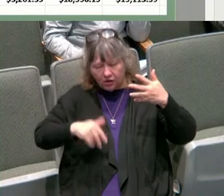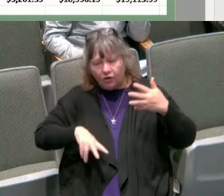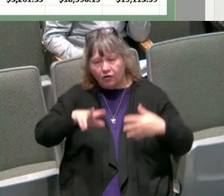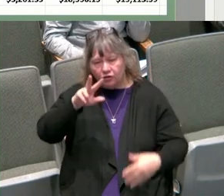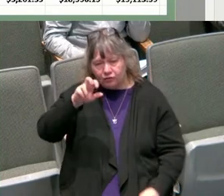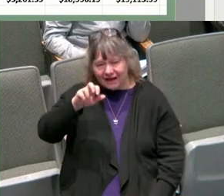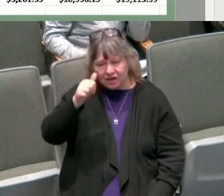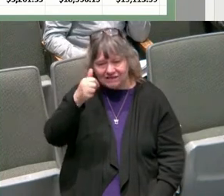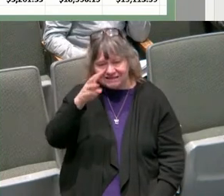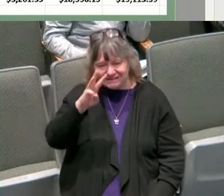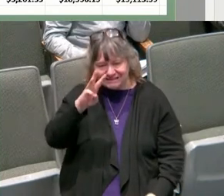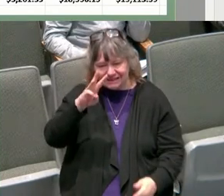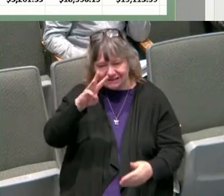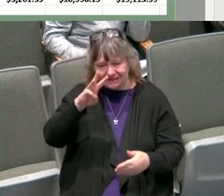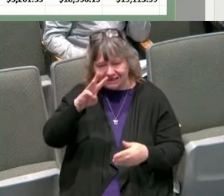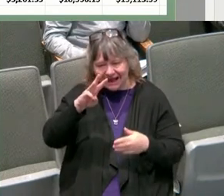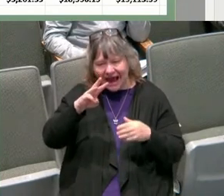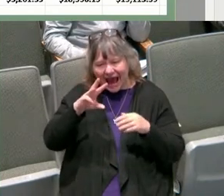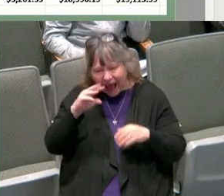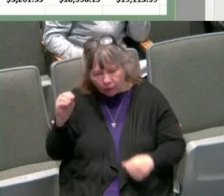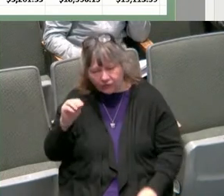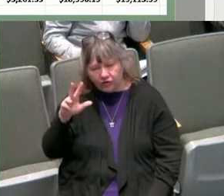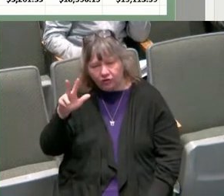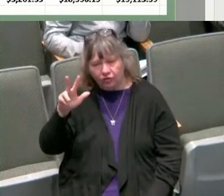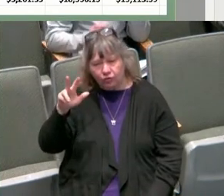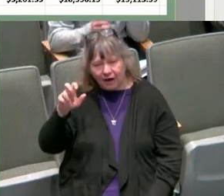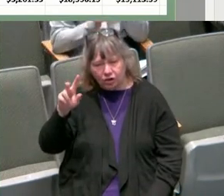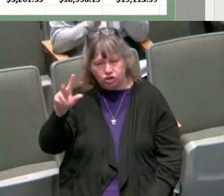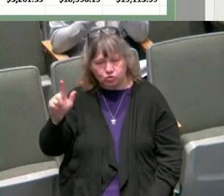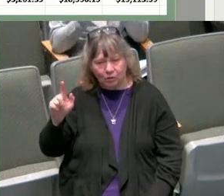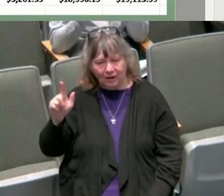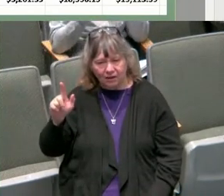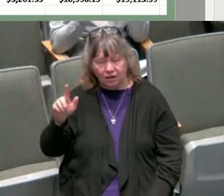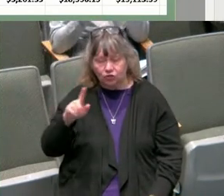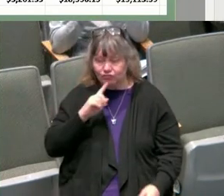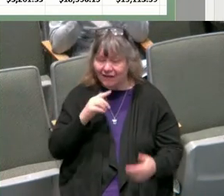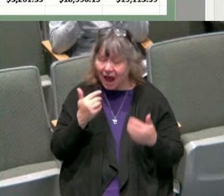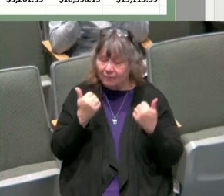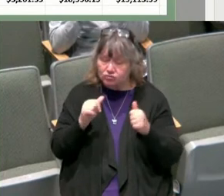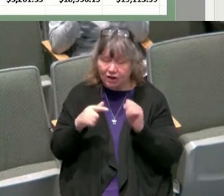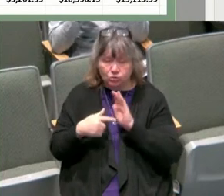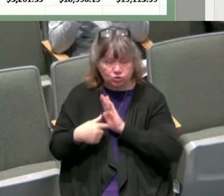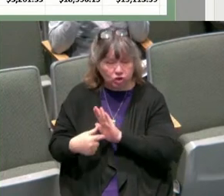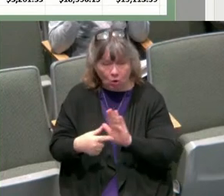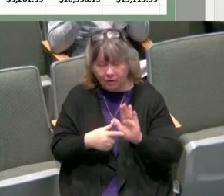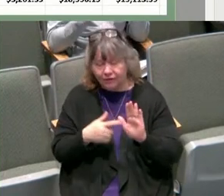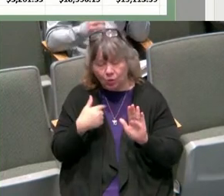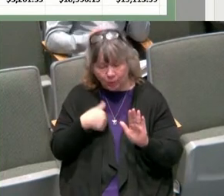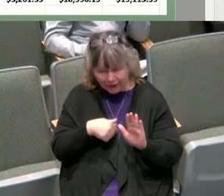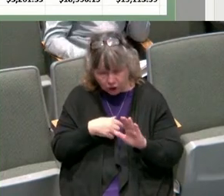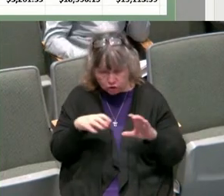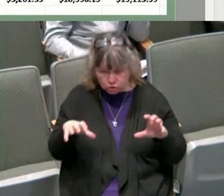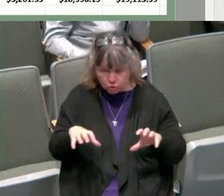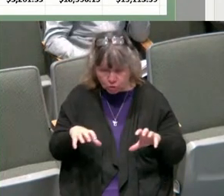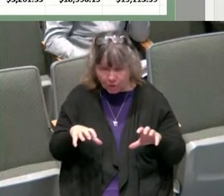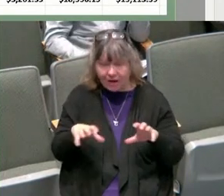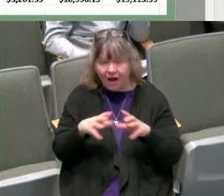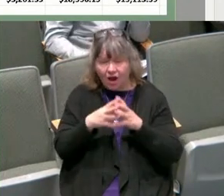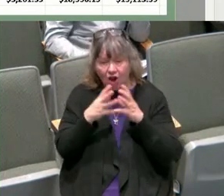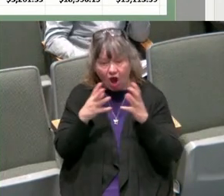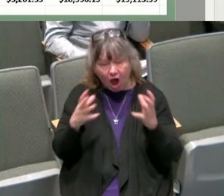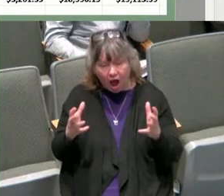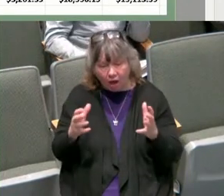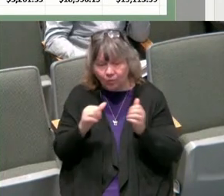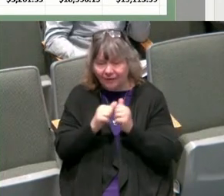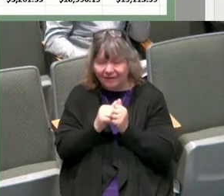316 out of 321. so I'm really trying to illustrate that we are doing a lot with a little and